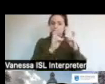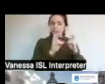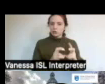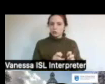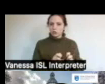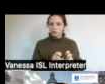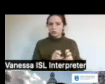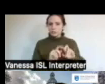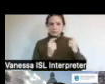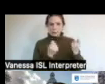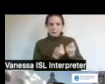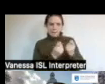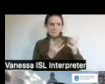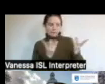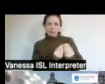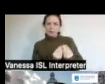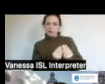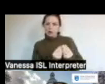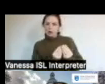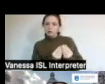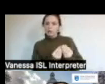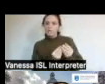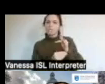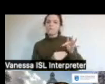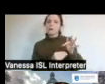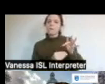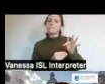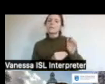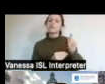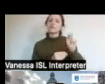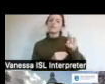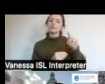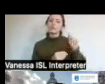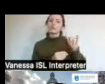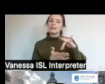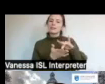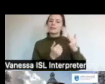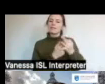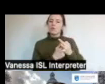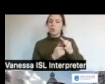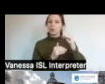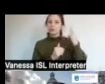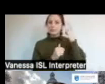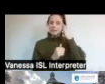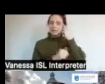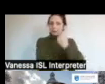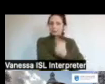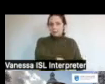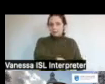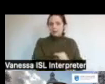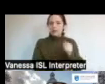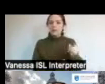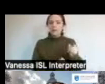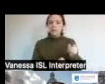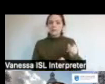Trinity College Dublin, specifically from the Trinity Centre for Ageing and Intellectual Disability. Because of the fact that